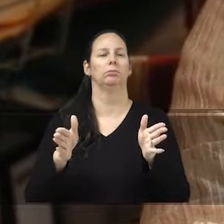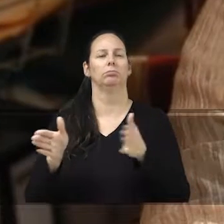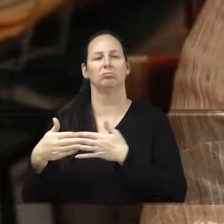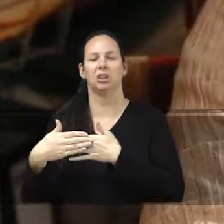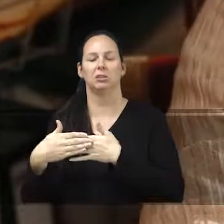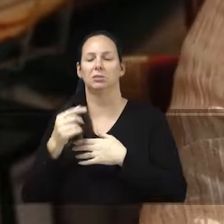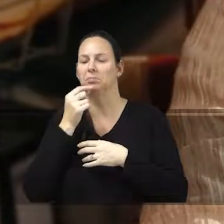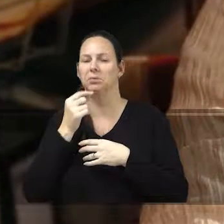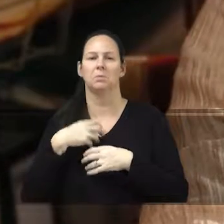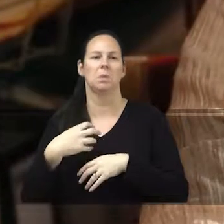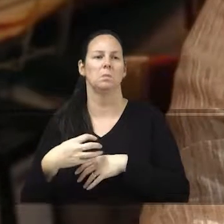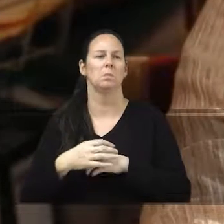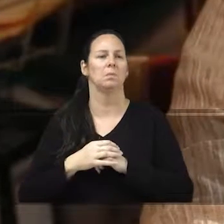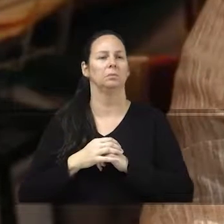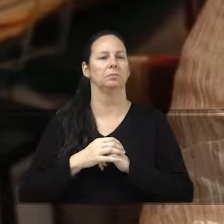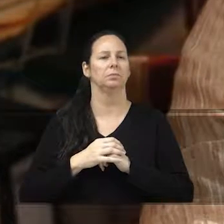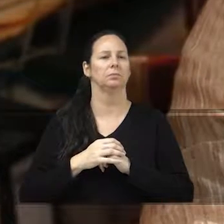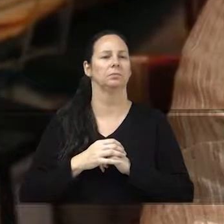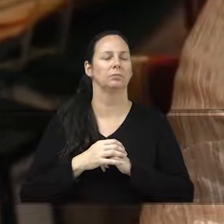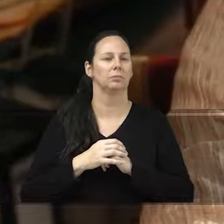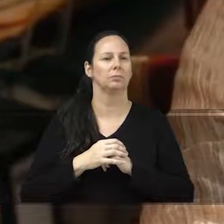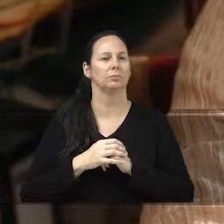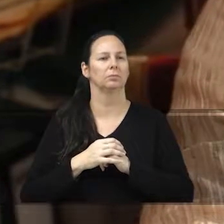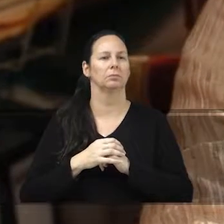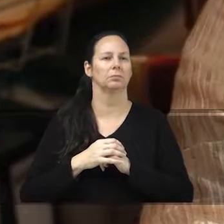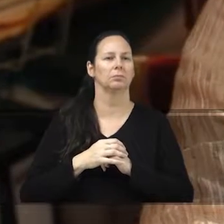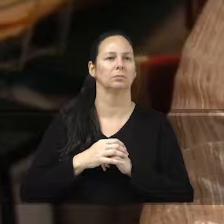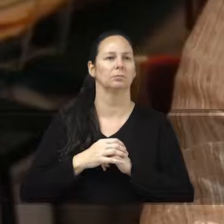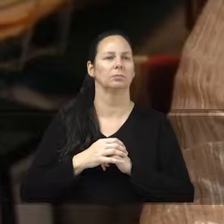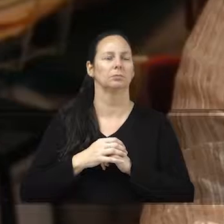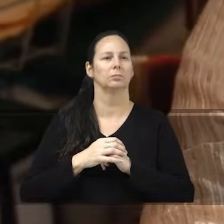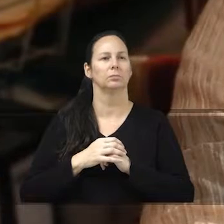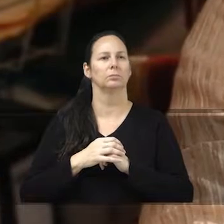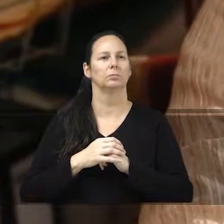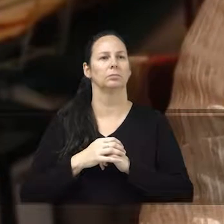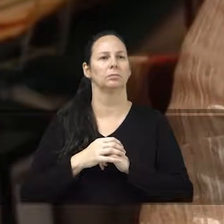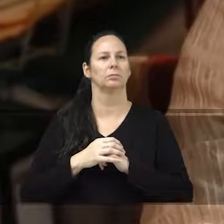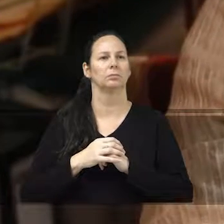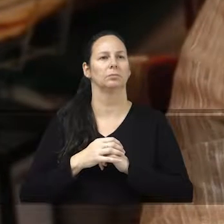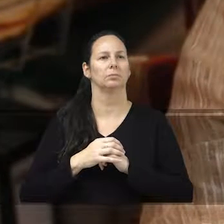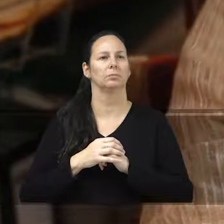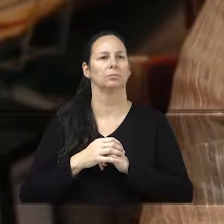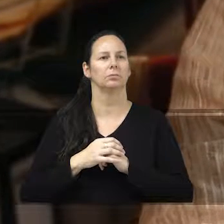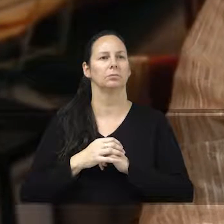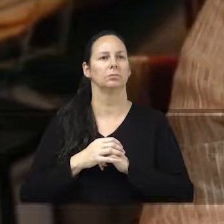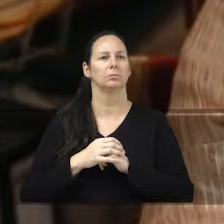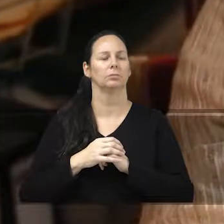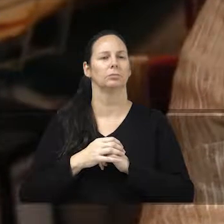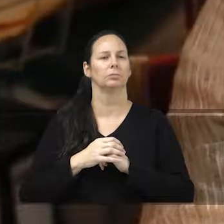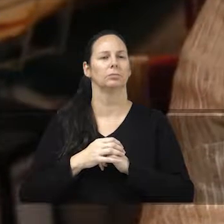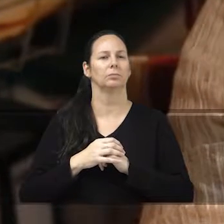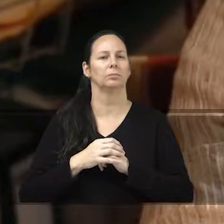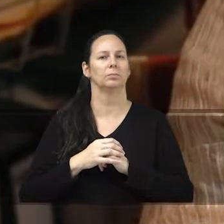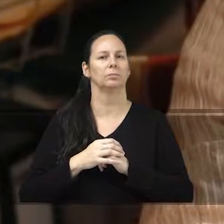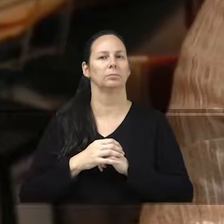Church opening the shutters a bit more again after Vatican II. And there was a really